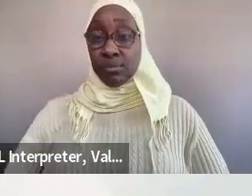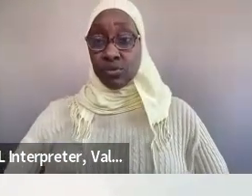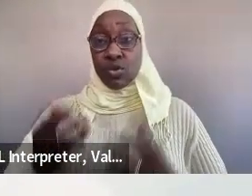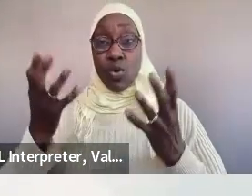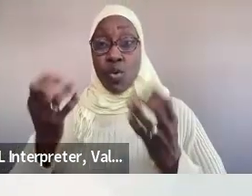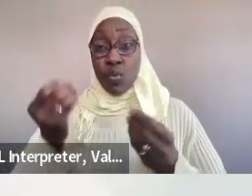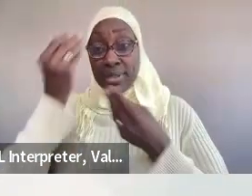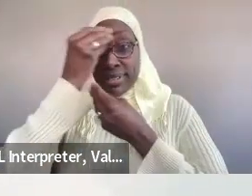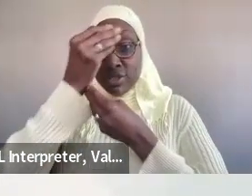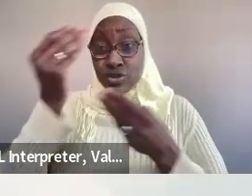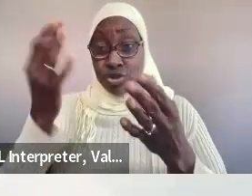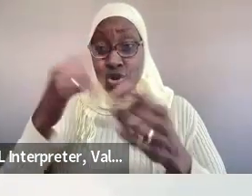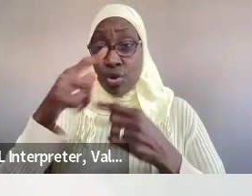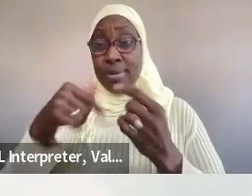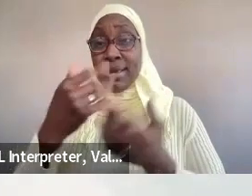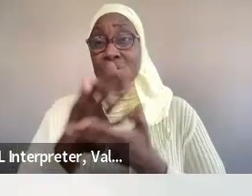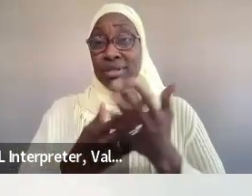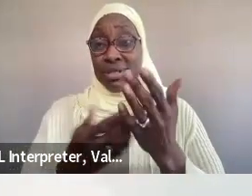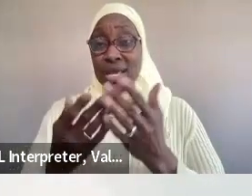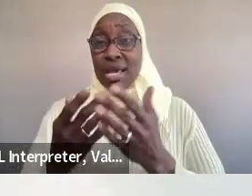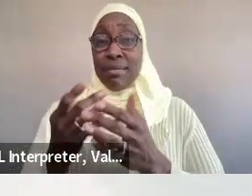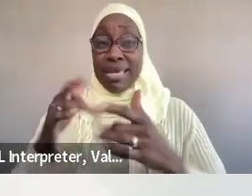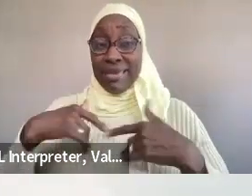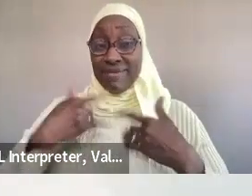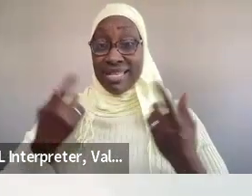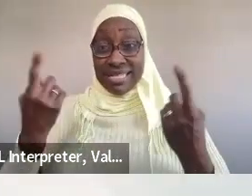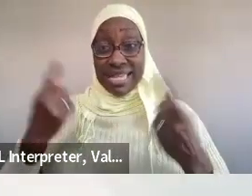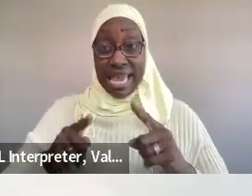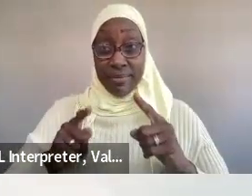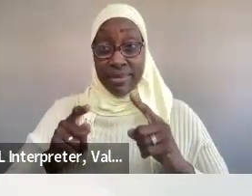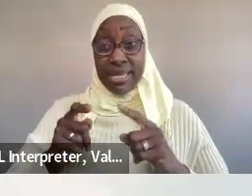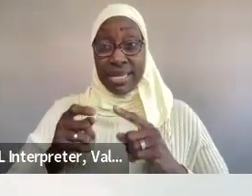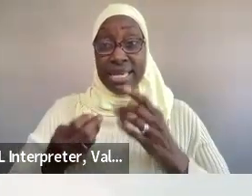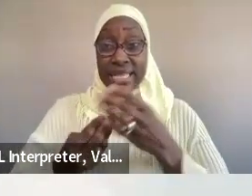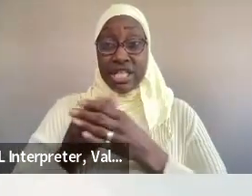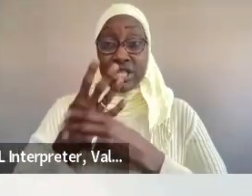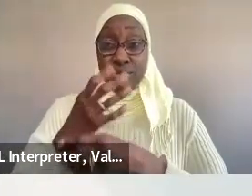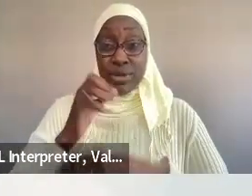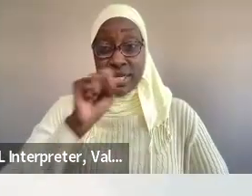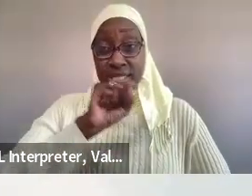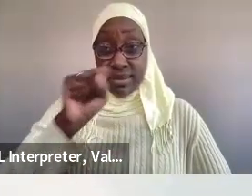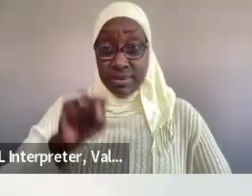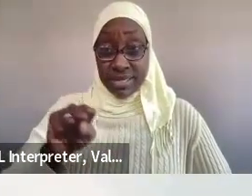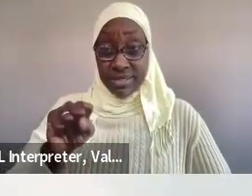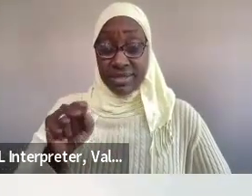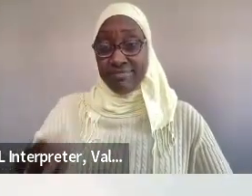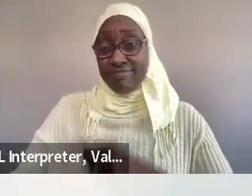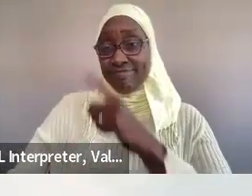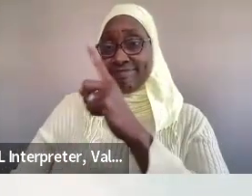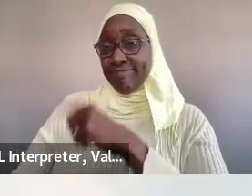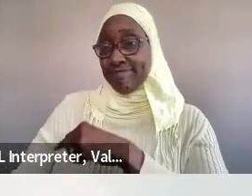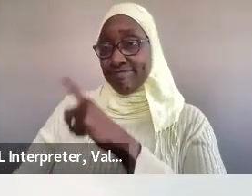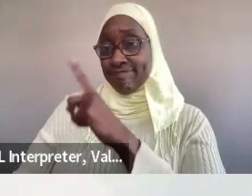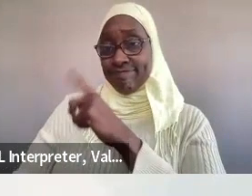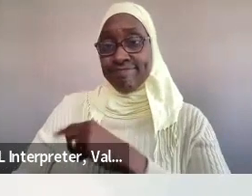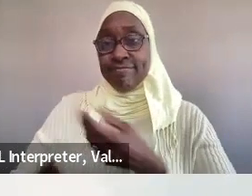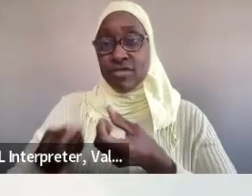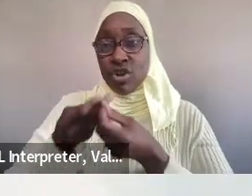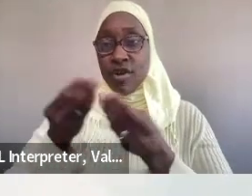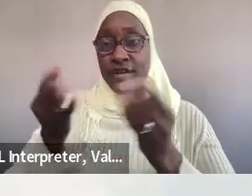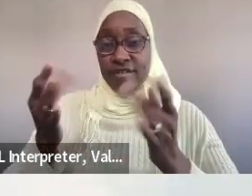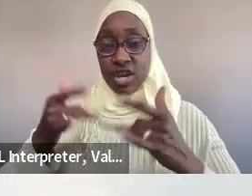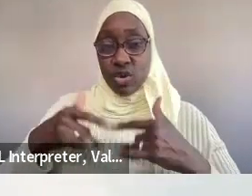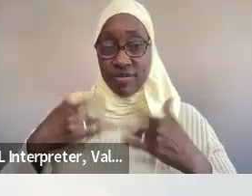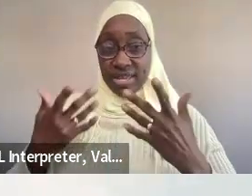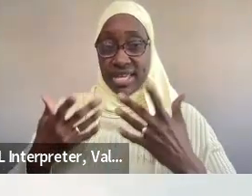upcoming events laid out for the spring semester. So these are a few events that are laid out. So on the 26th